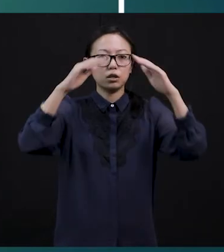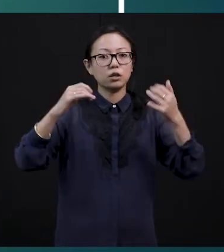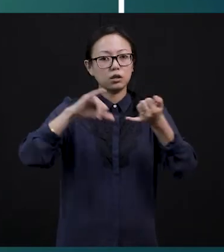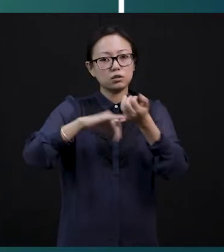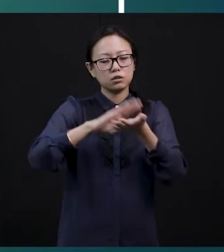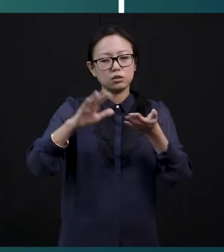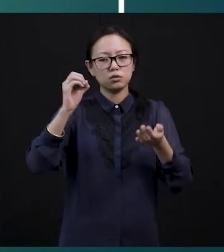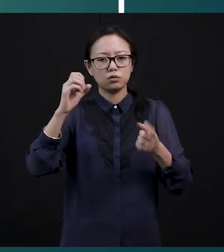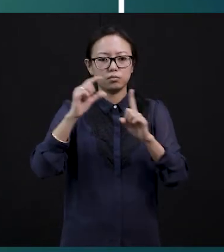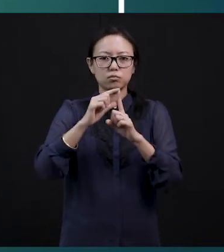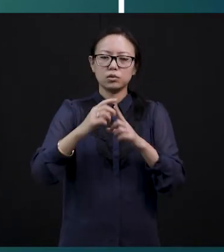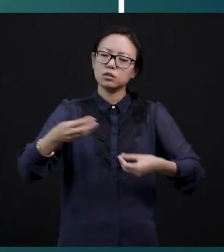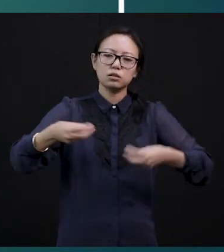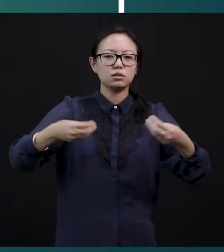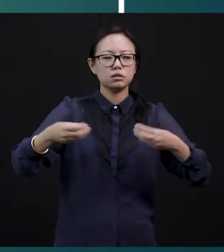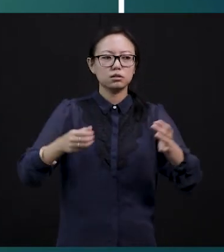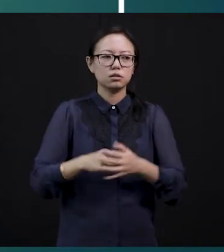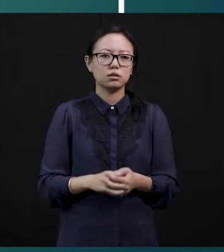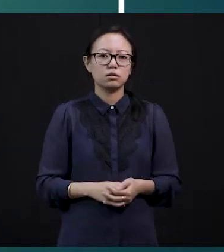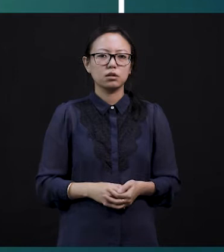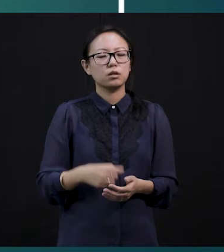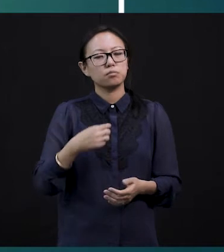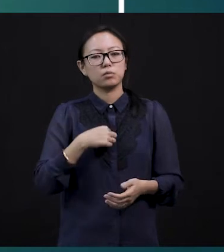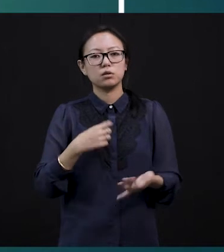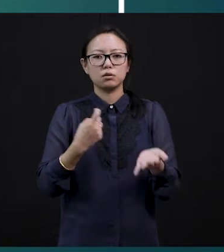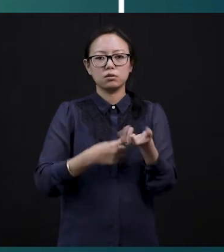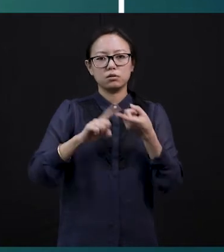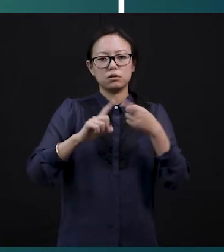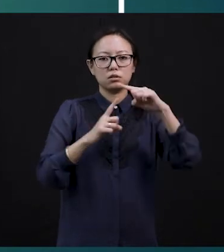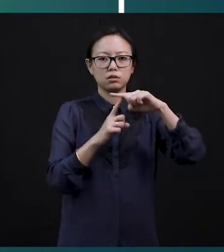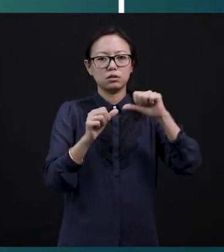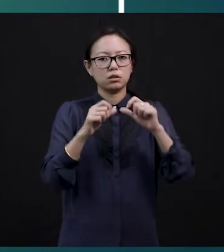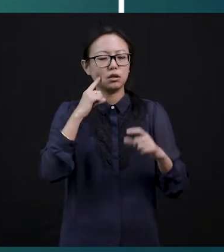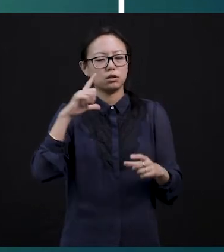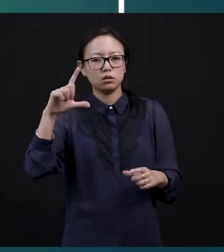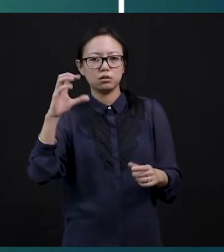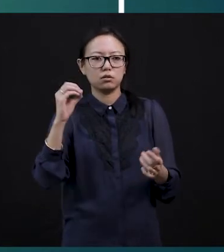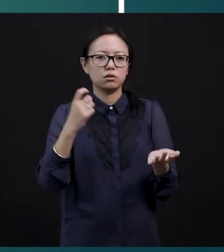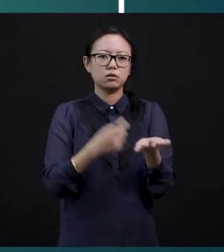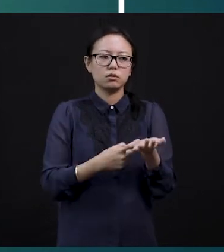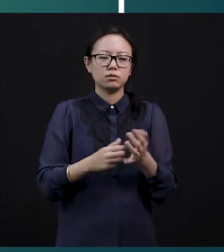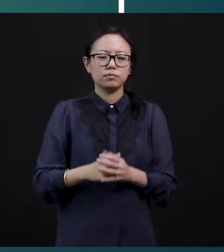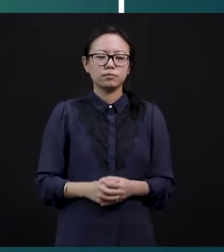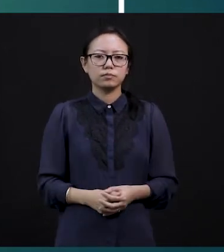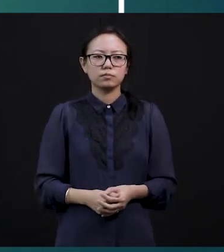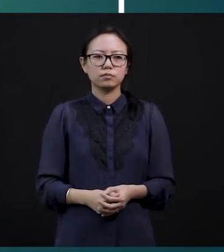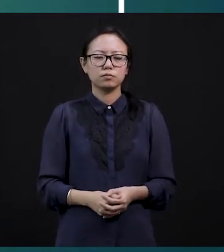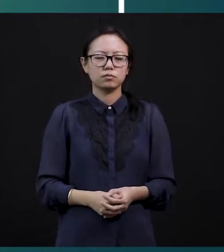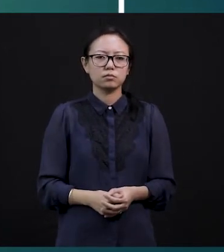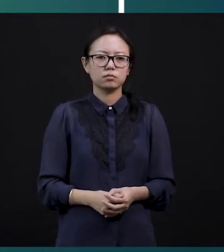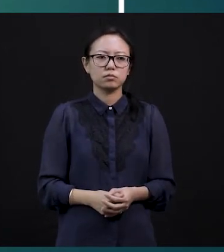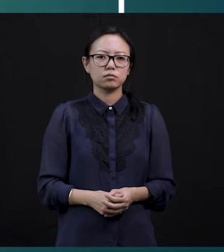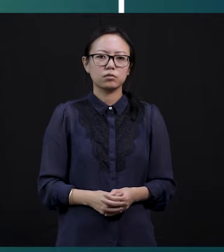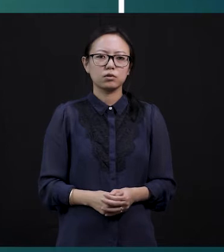sell that product to me and I become a retailer. The third one is that they have to make an arrangement for holding